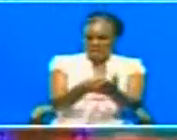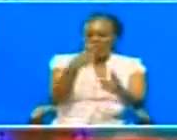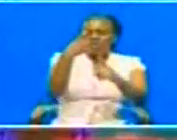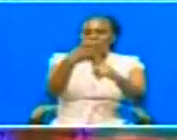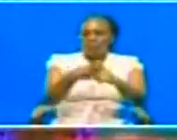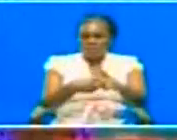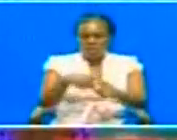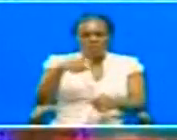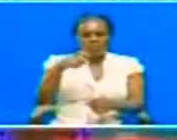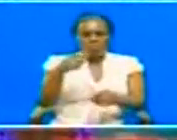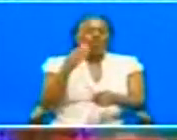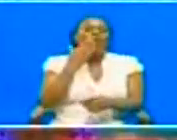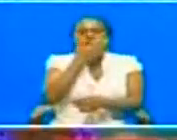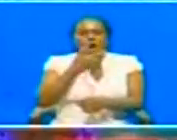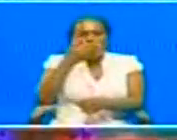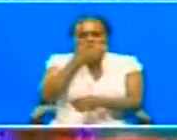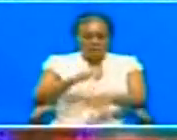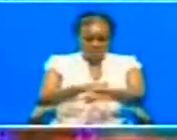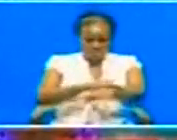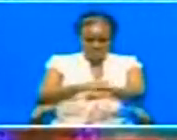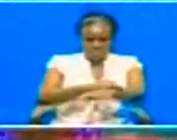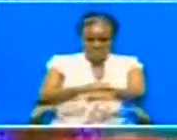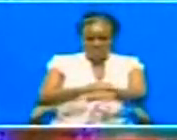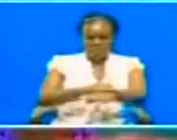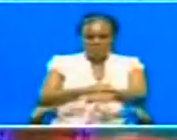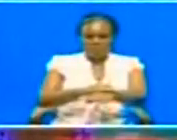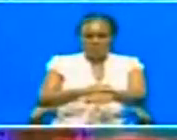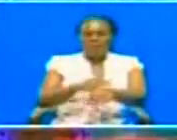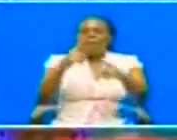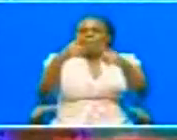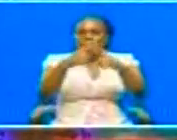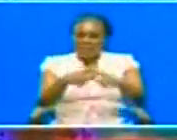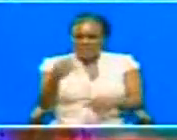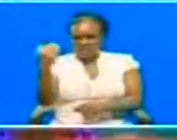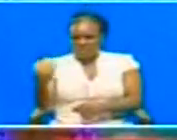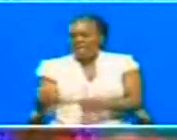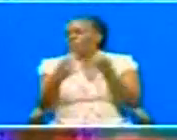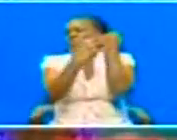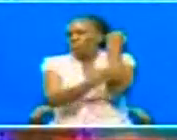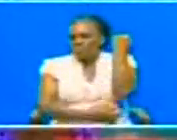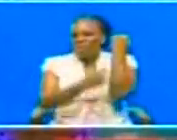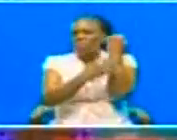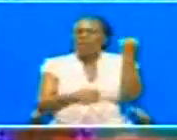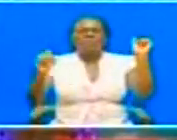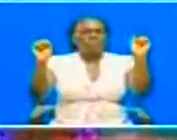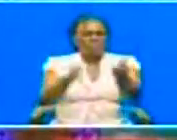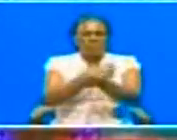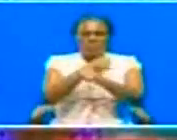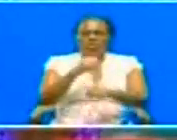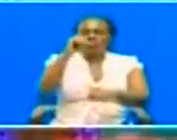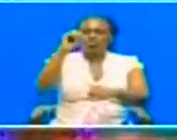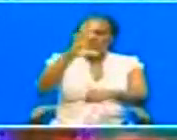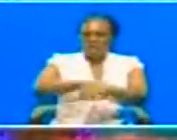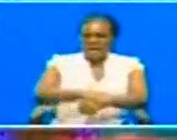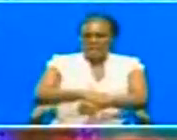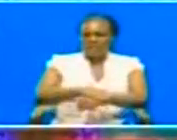the sunscreen. And sunscreen did reach to a lot of clinics in Kenya. But suppose the child is so poor that he does not have money to go to the, for